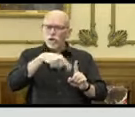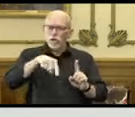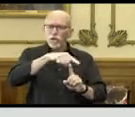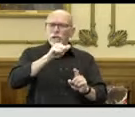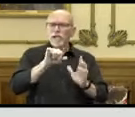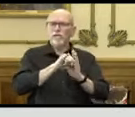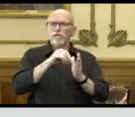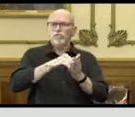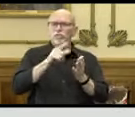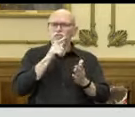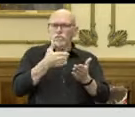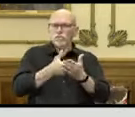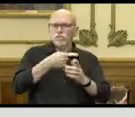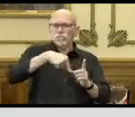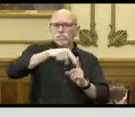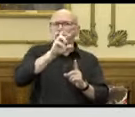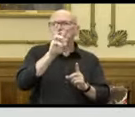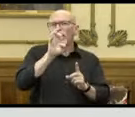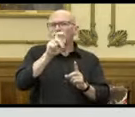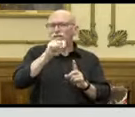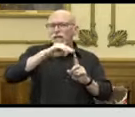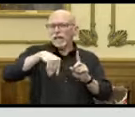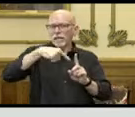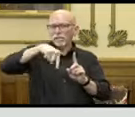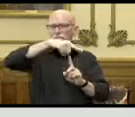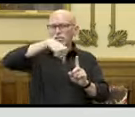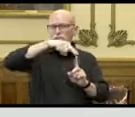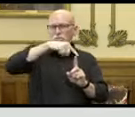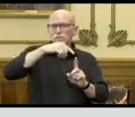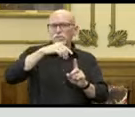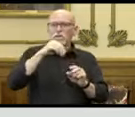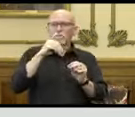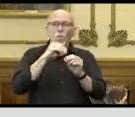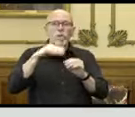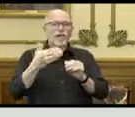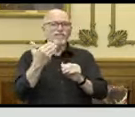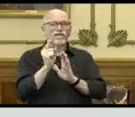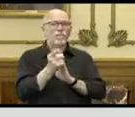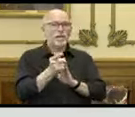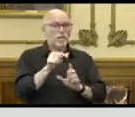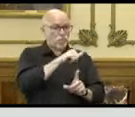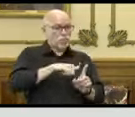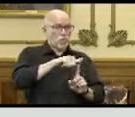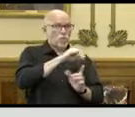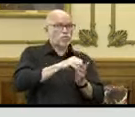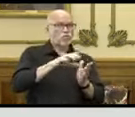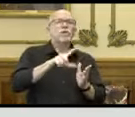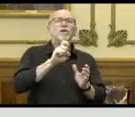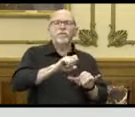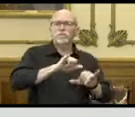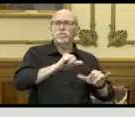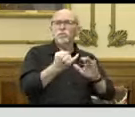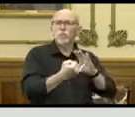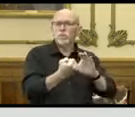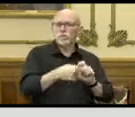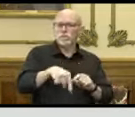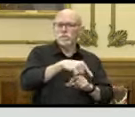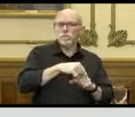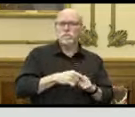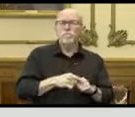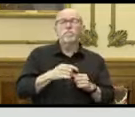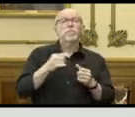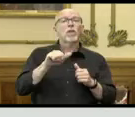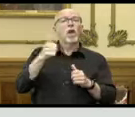identify those students who are within 6 feet for the greater than 15 minutes, and those students will quarantine. Many schools